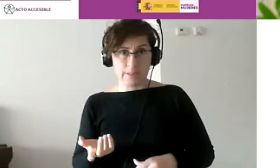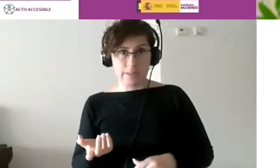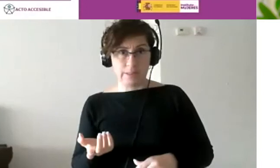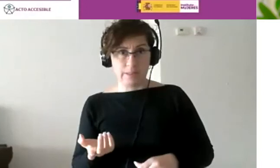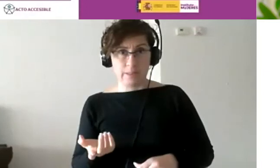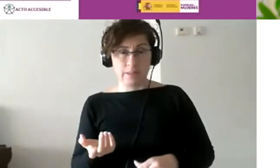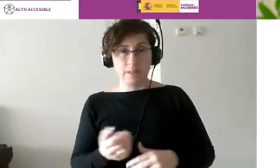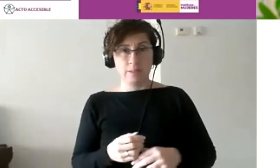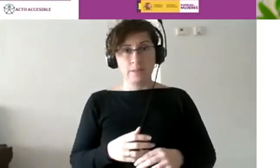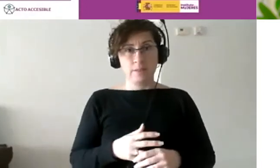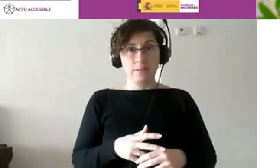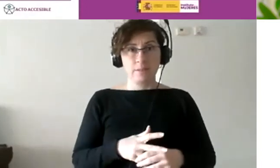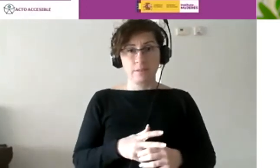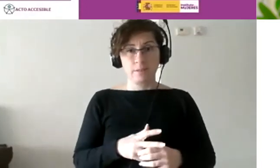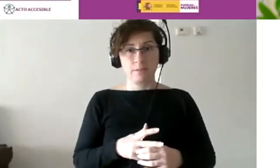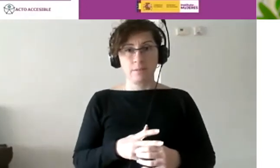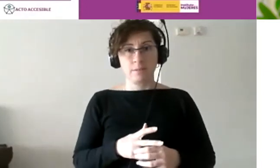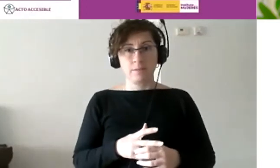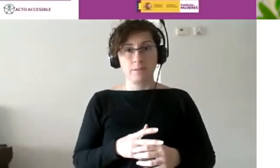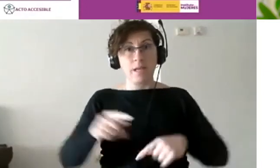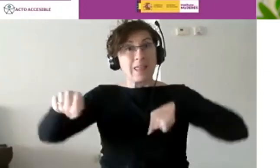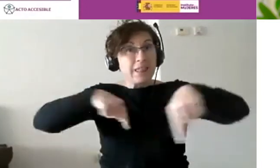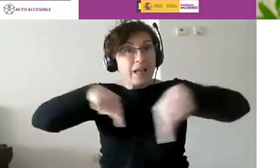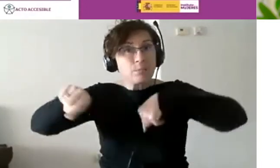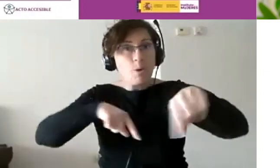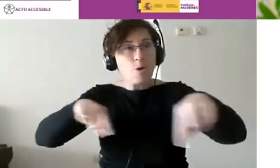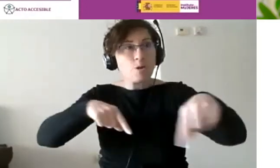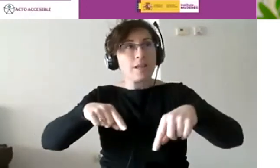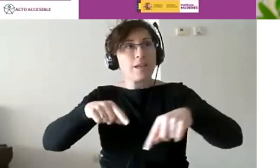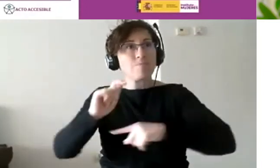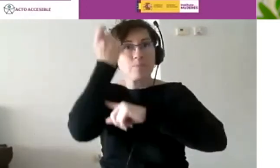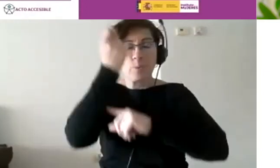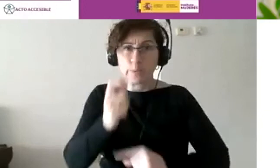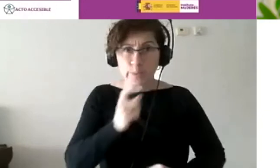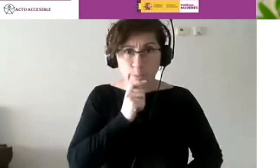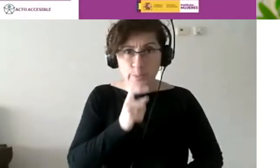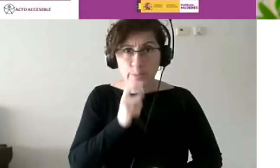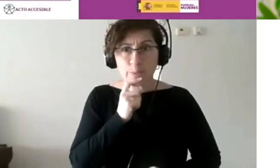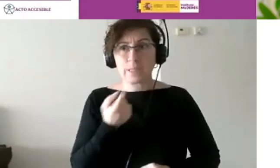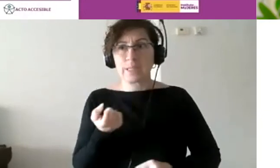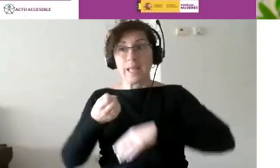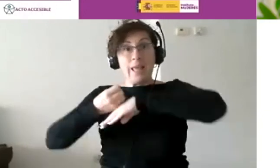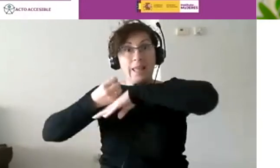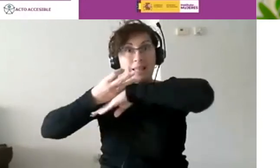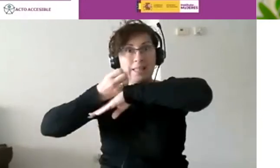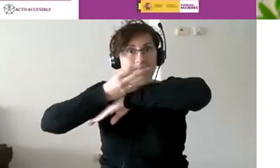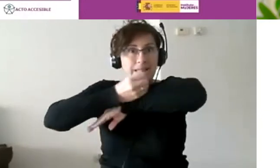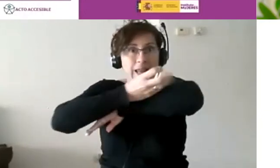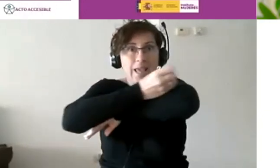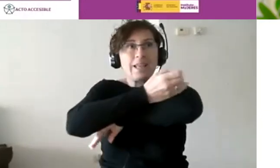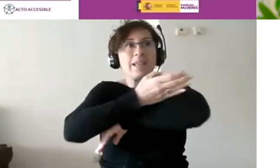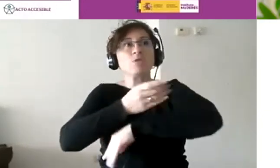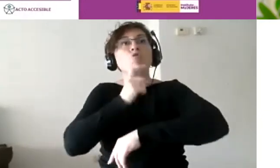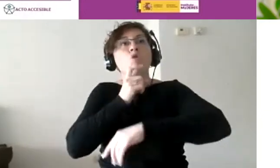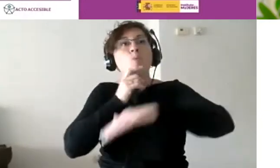transportation. All trains don't have any kind of accessibility. We just have so many people in the trains